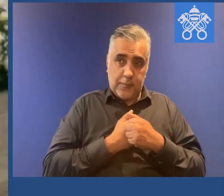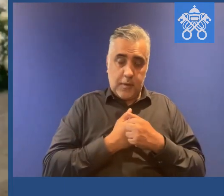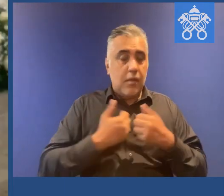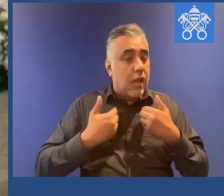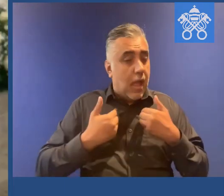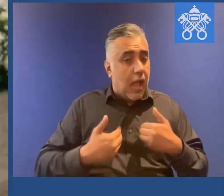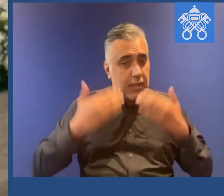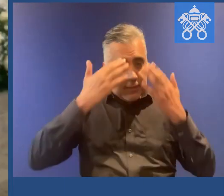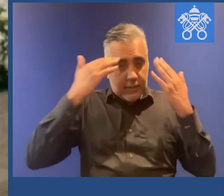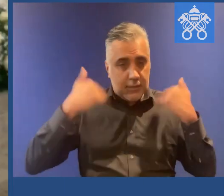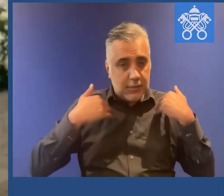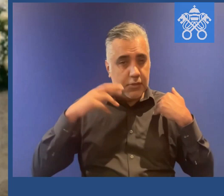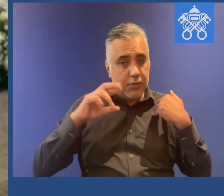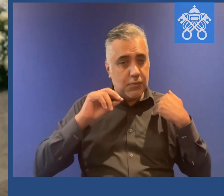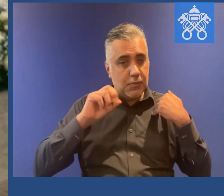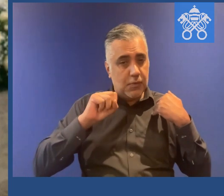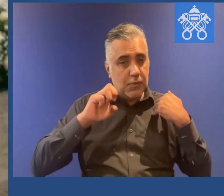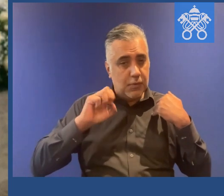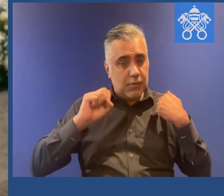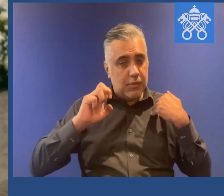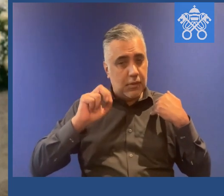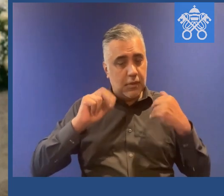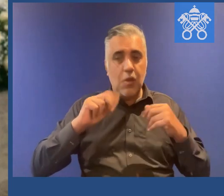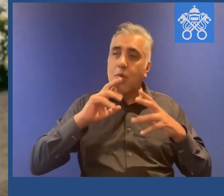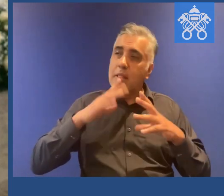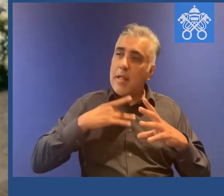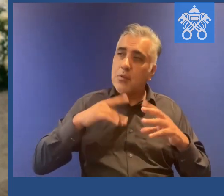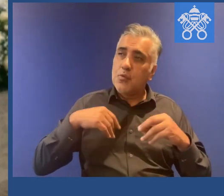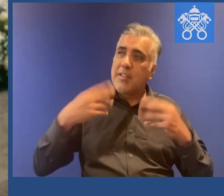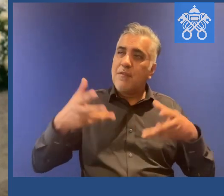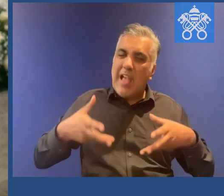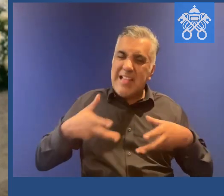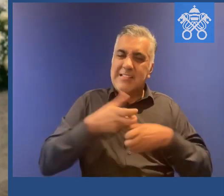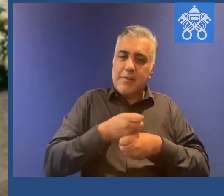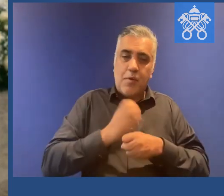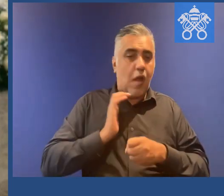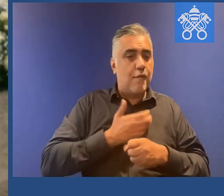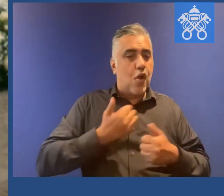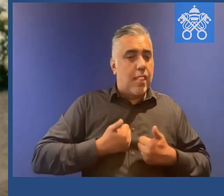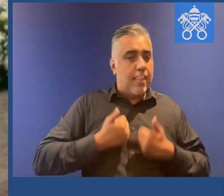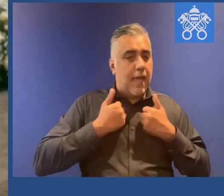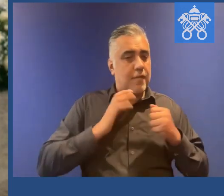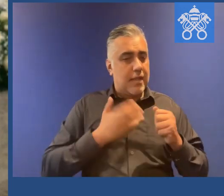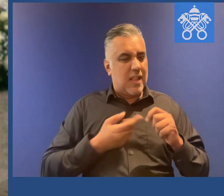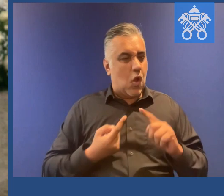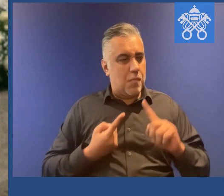I, Sister Rose Celine, would like to give you a summary of our life and